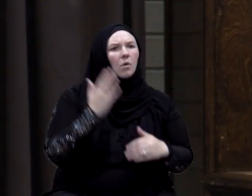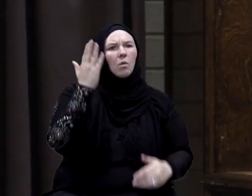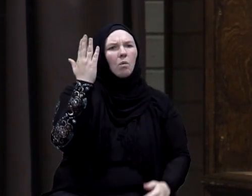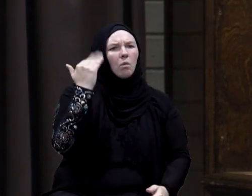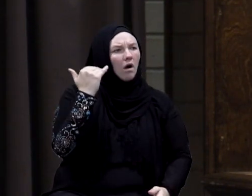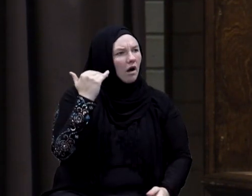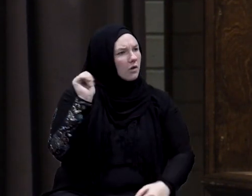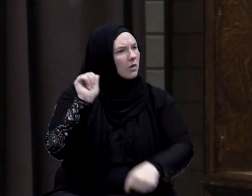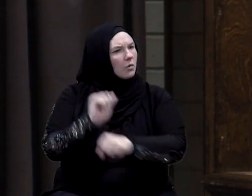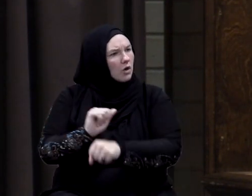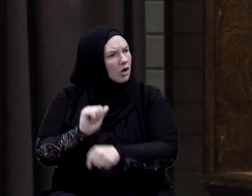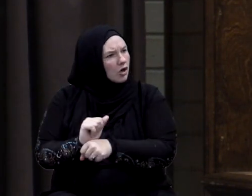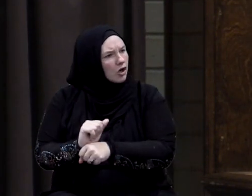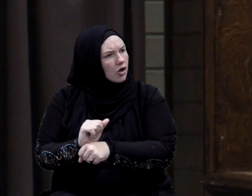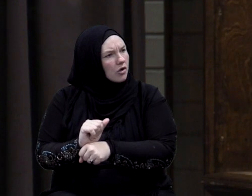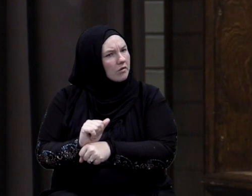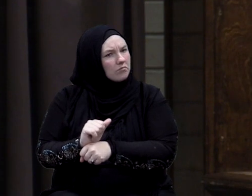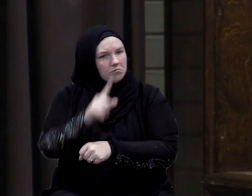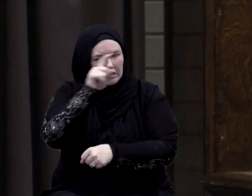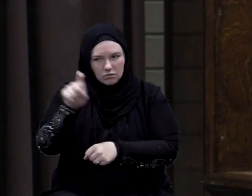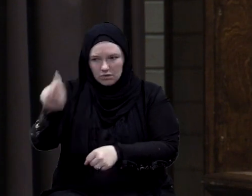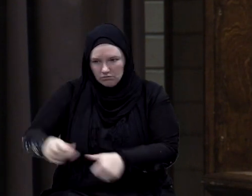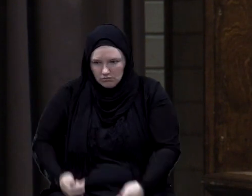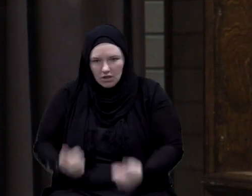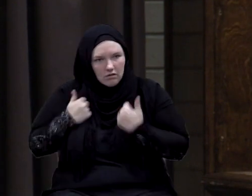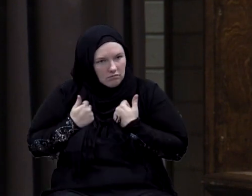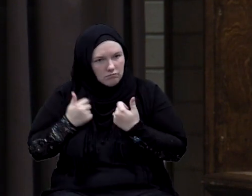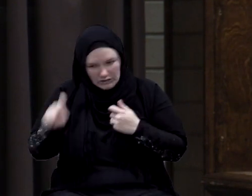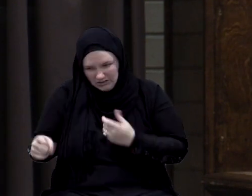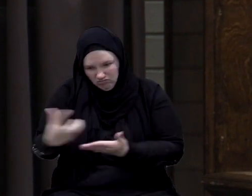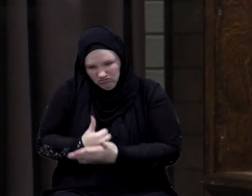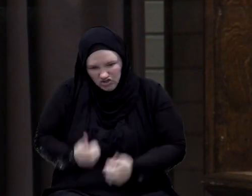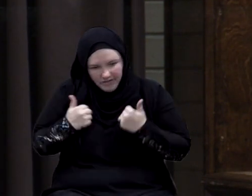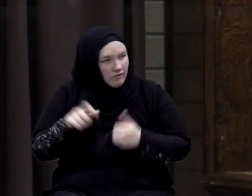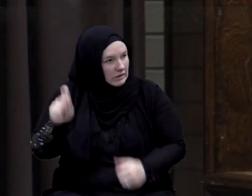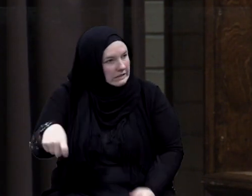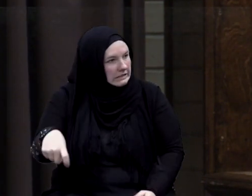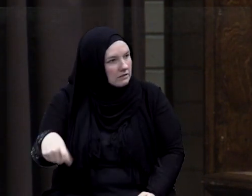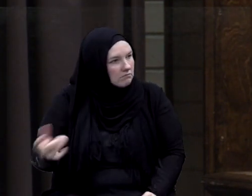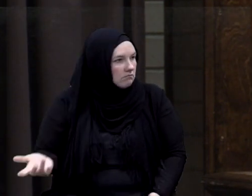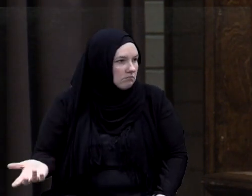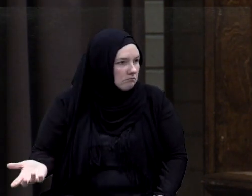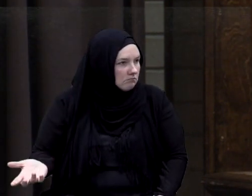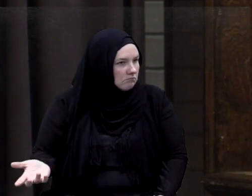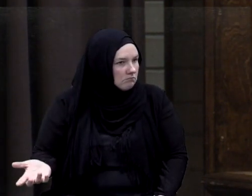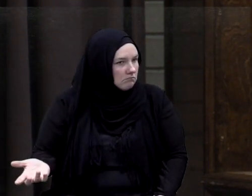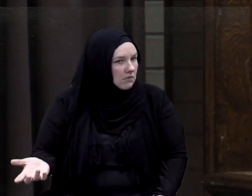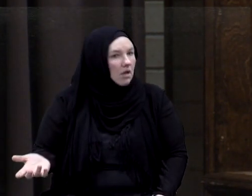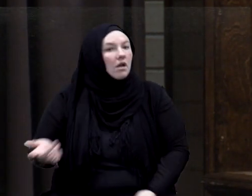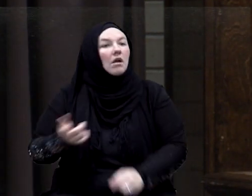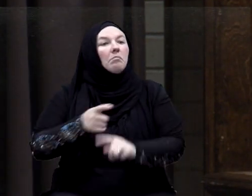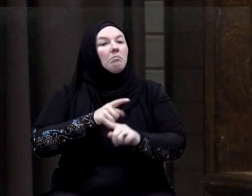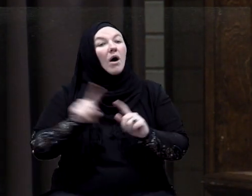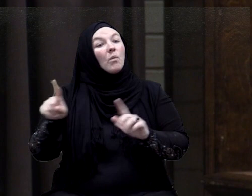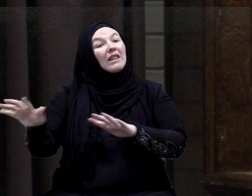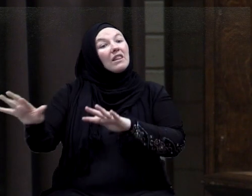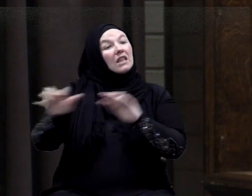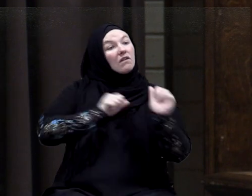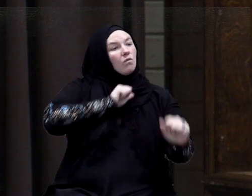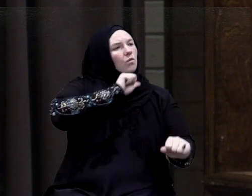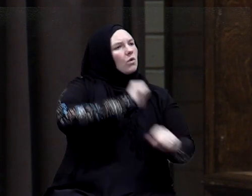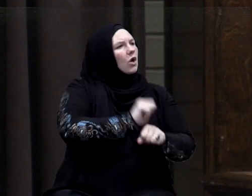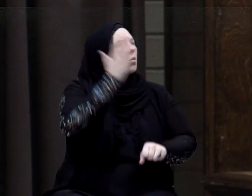this? Out of love and appreciation that Allah is greater than my boss. Allah is greater